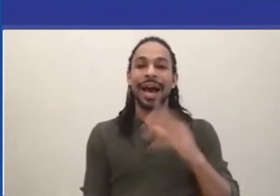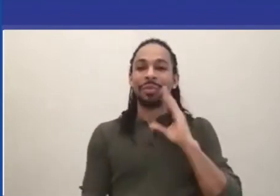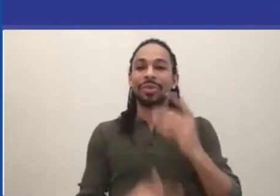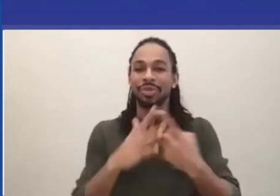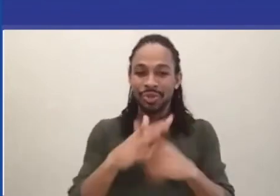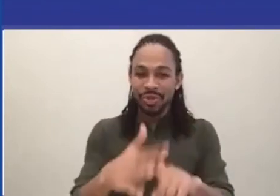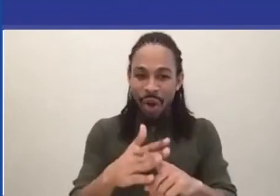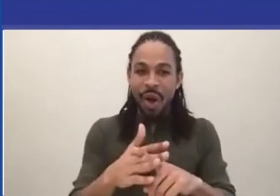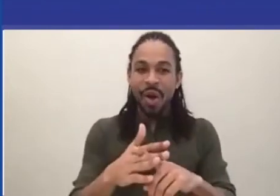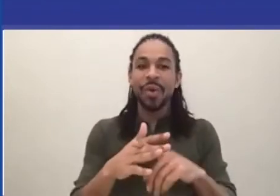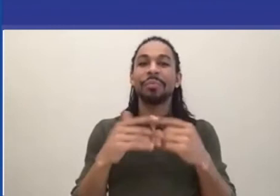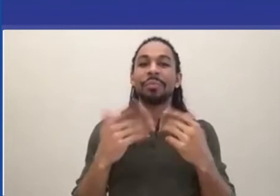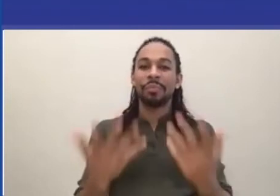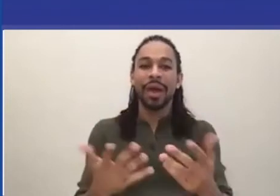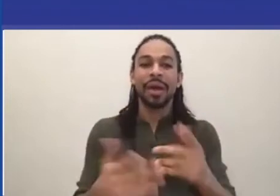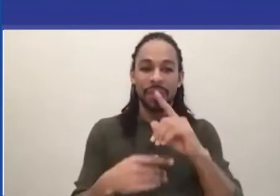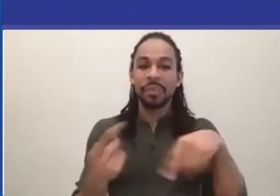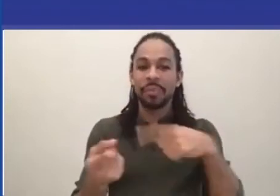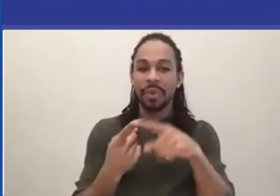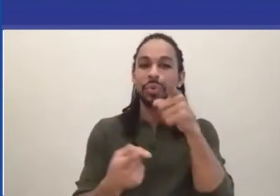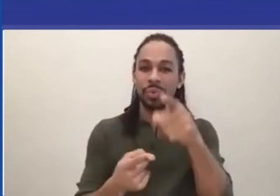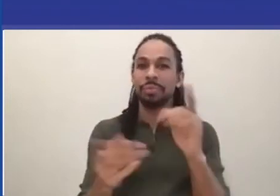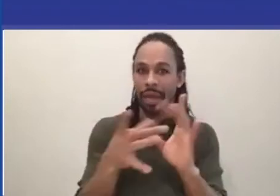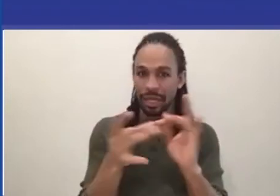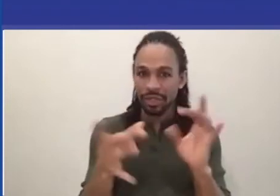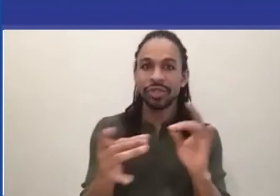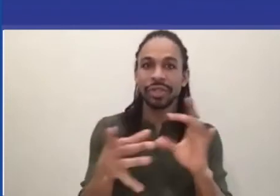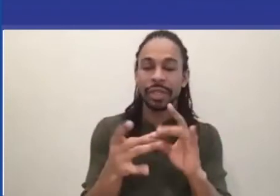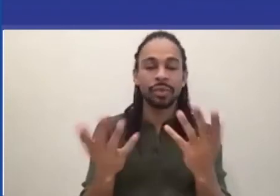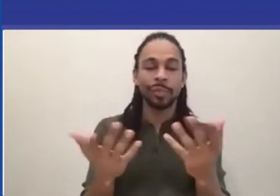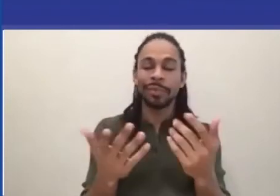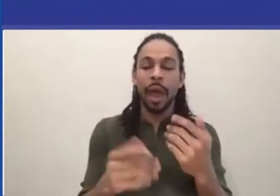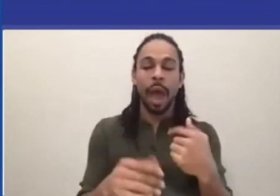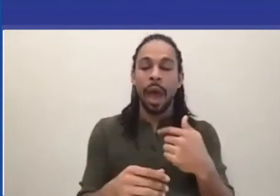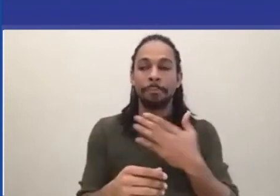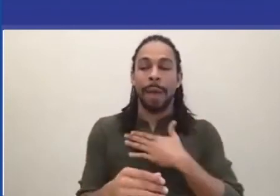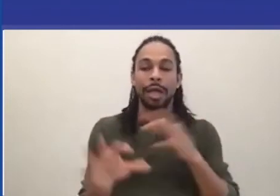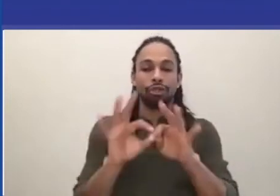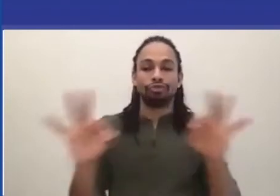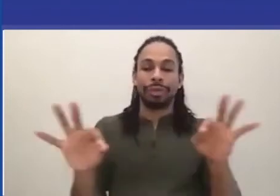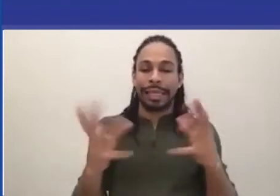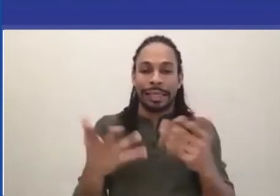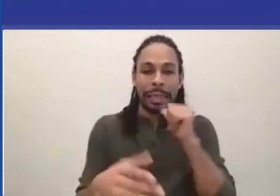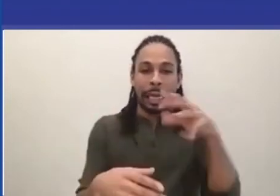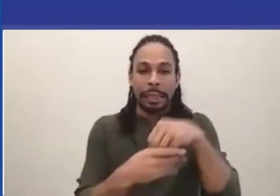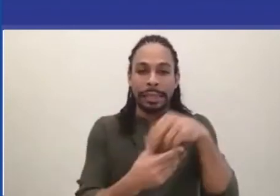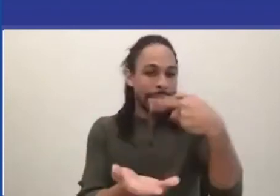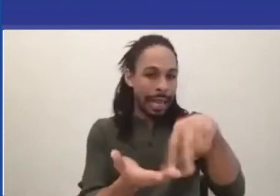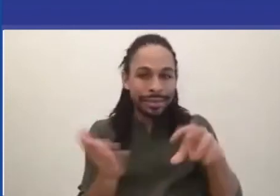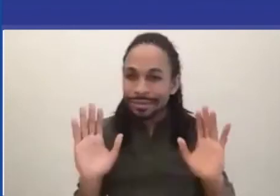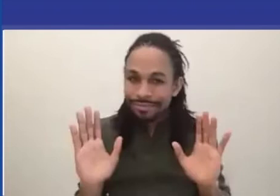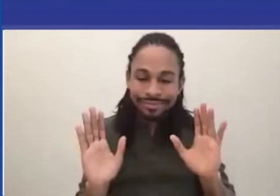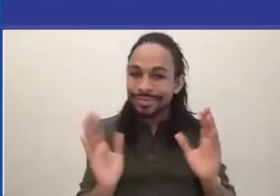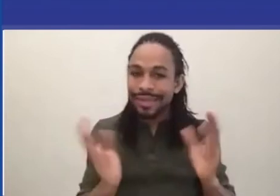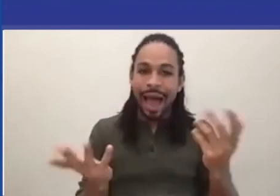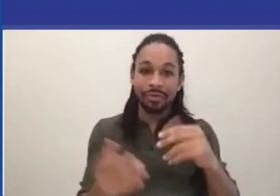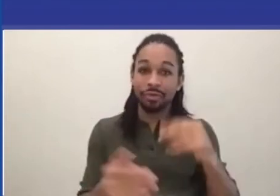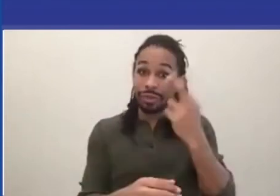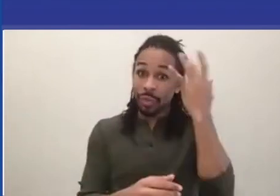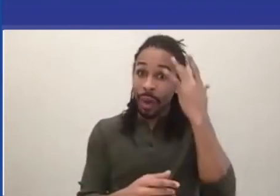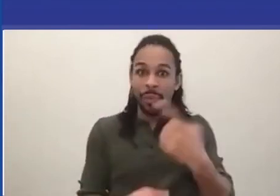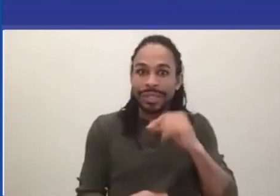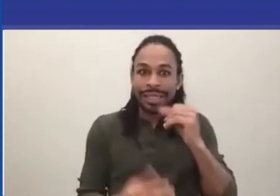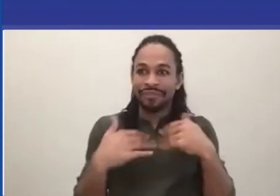you mentioned. I don't have a degree in dance, and there's a reason for that, because there was no degree program for me. I'm not a